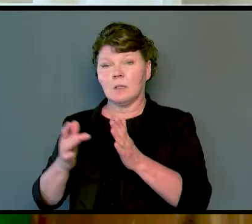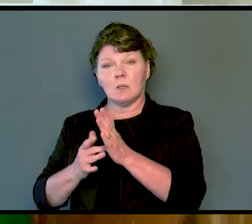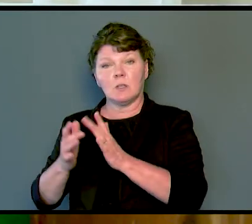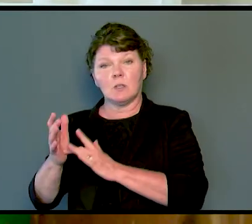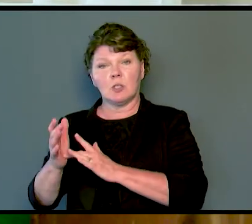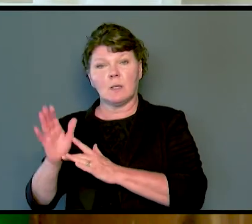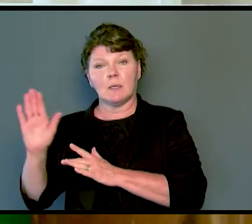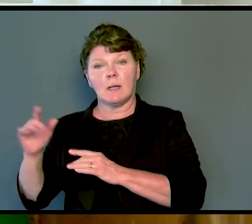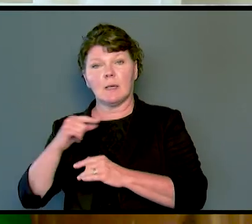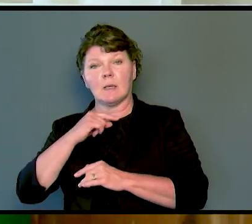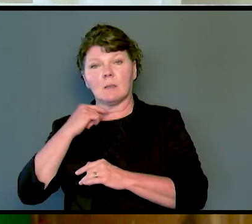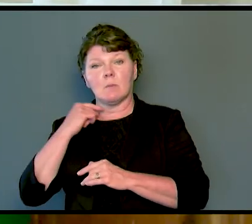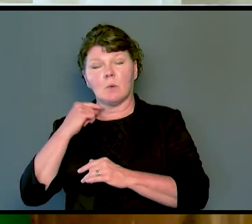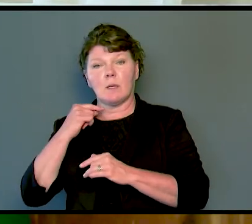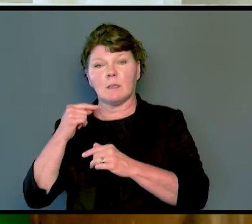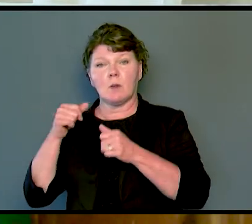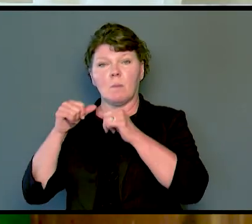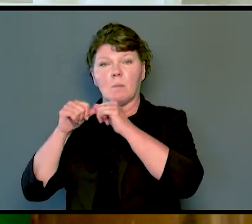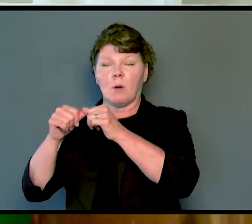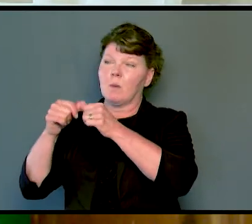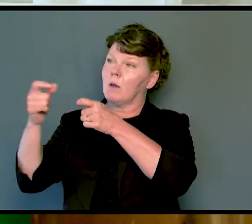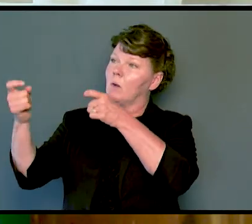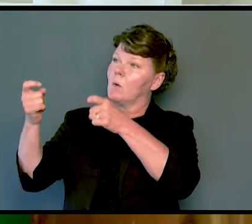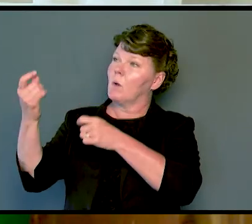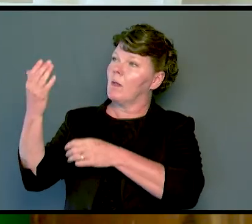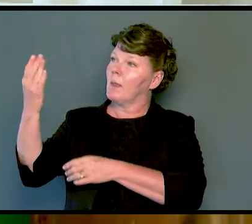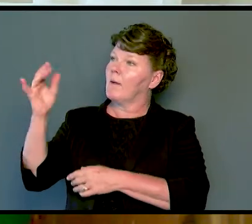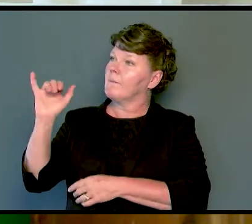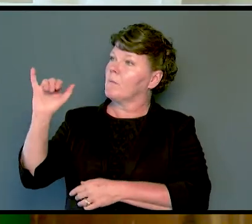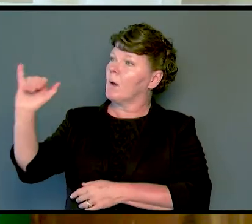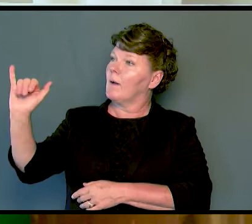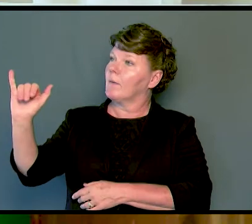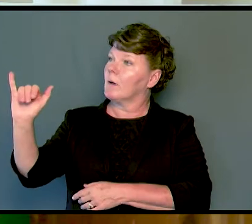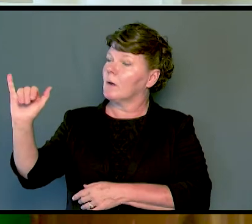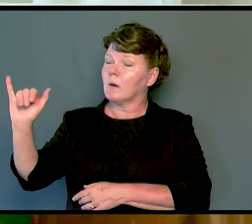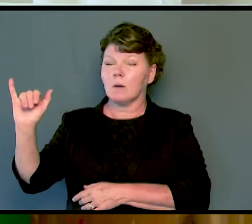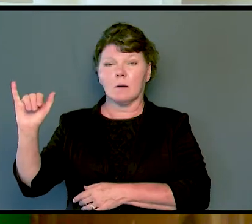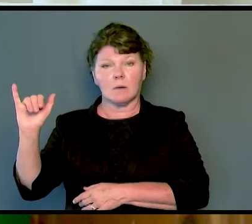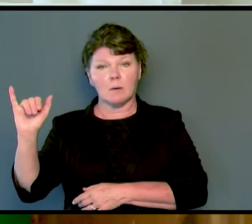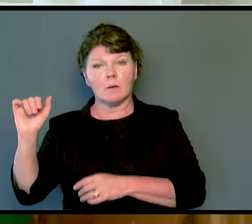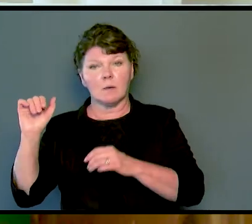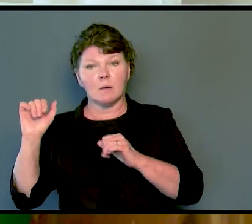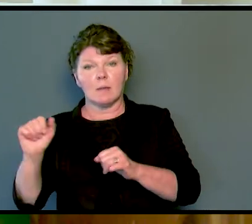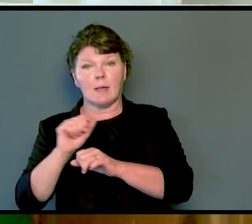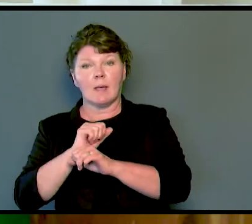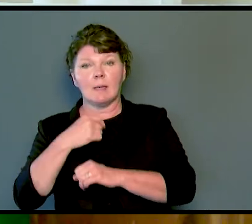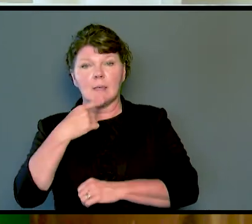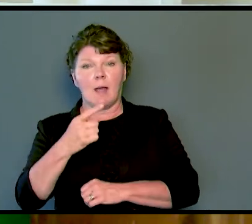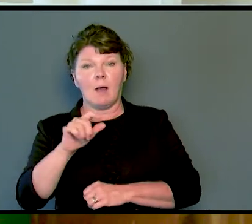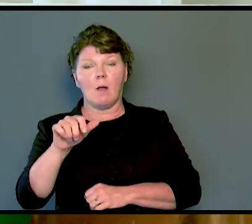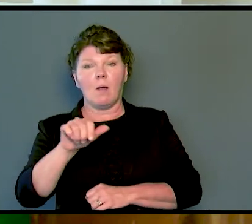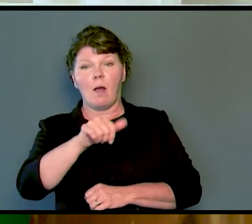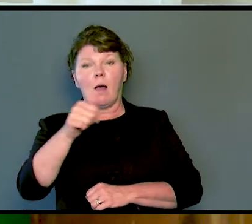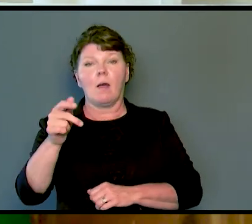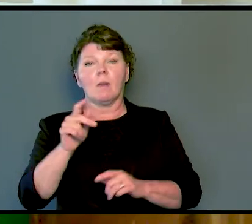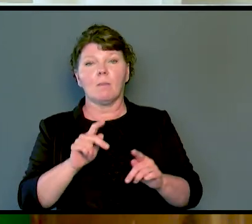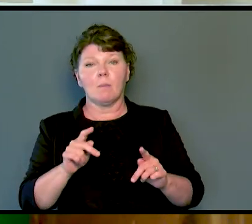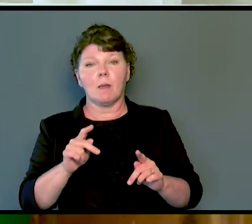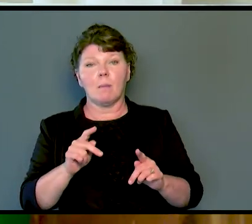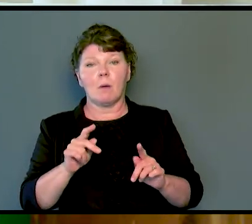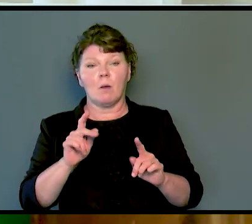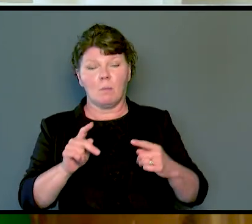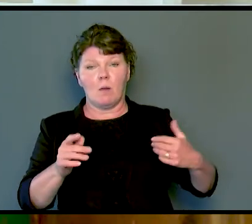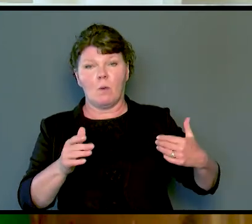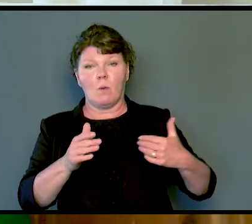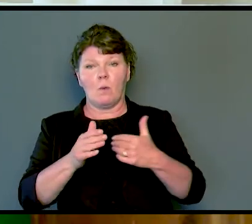Jesus holds his priesthood permanently because he continues forever. Consequently, he is able to save to the uttermost those